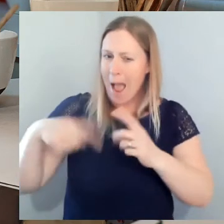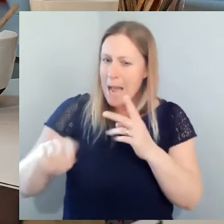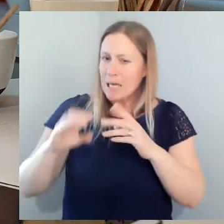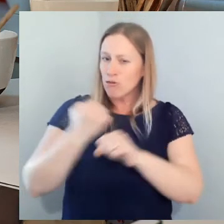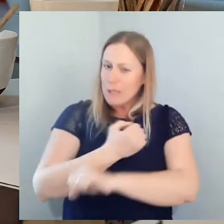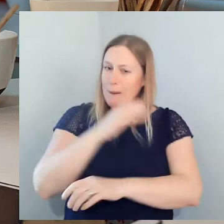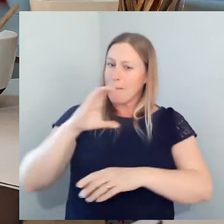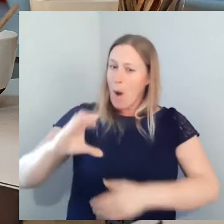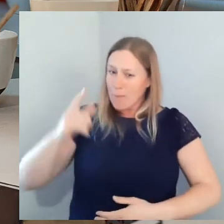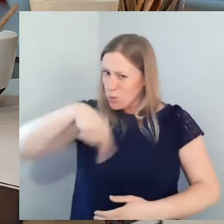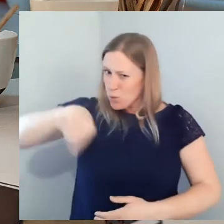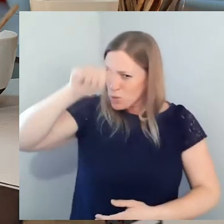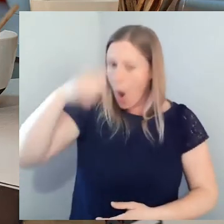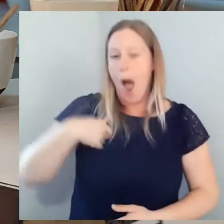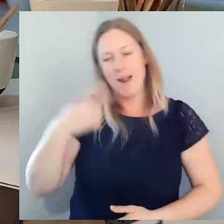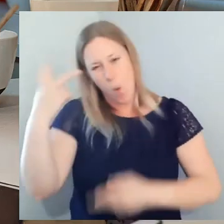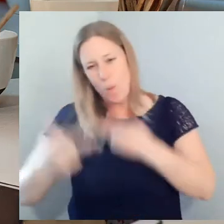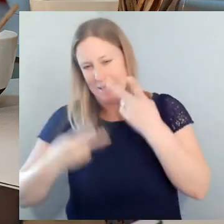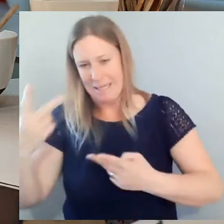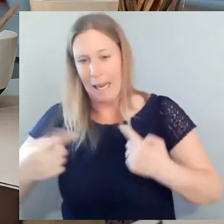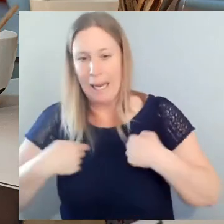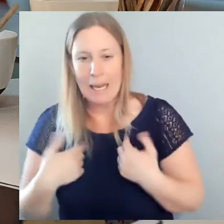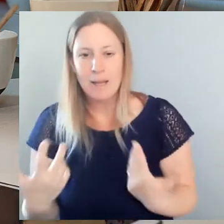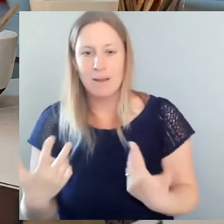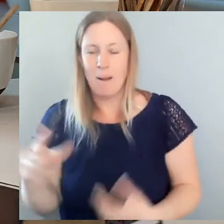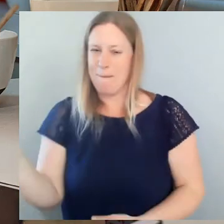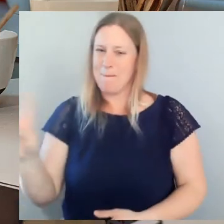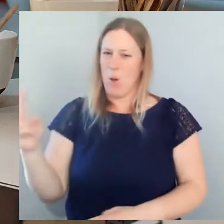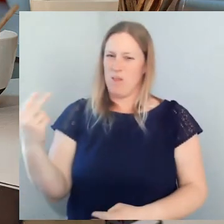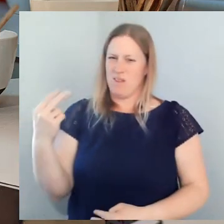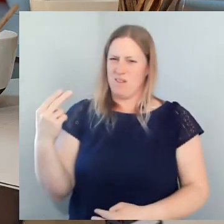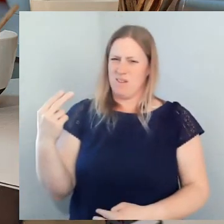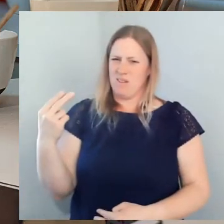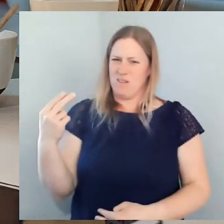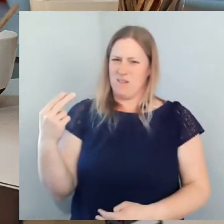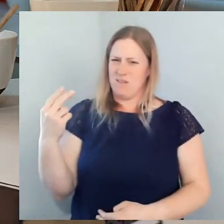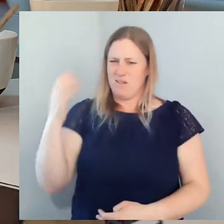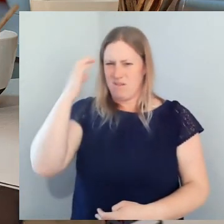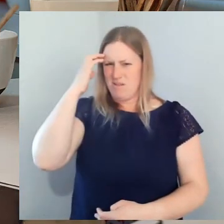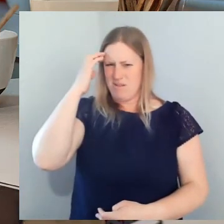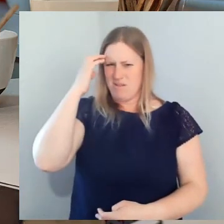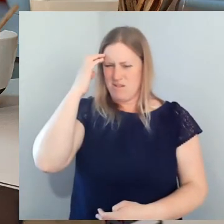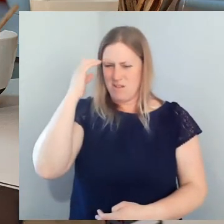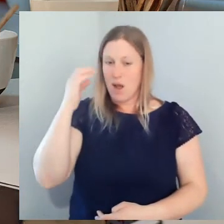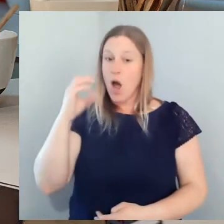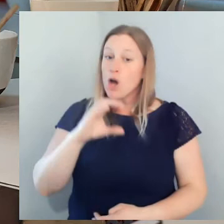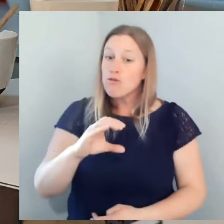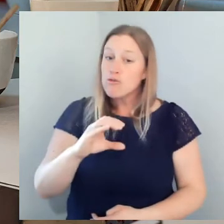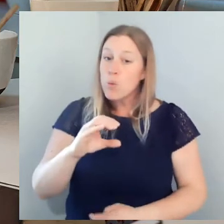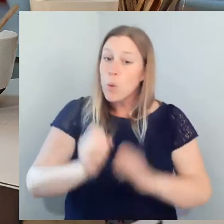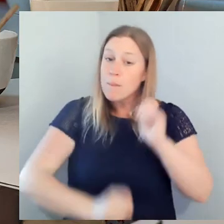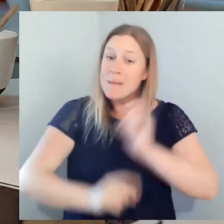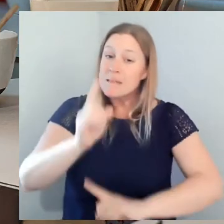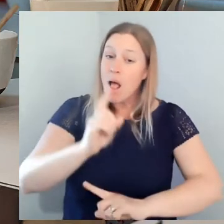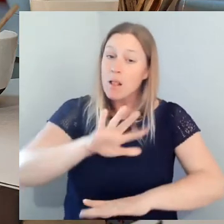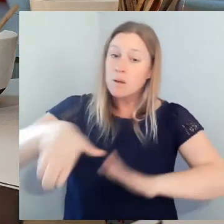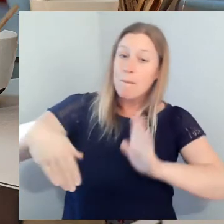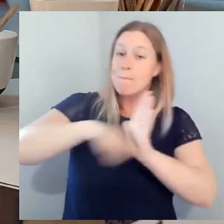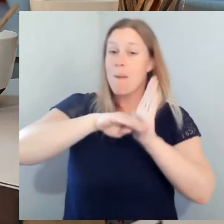was Greenham Common, you know. Even if I was only doing the singing, I said. Both their faces looked